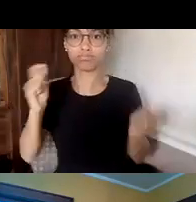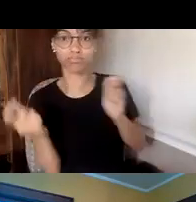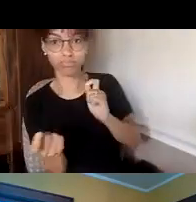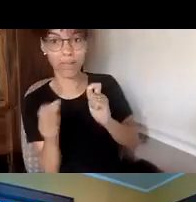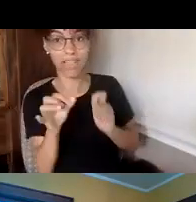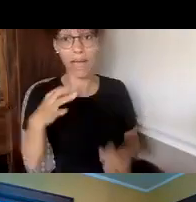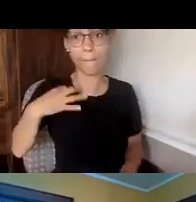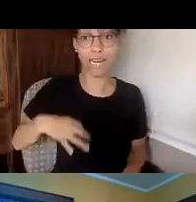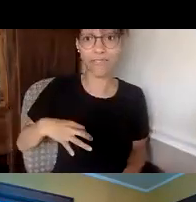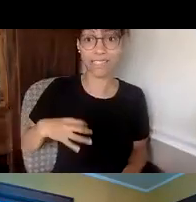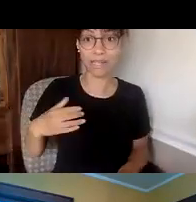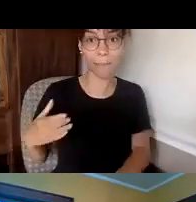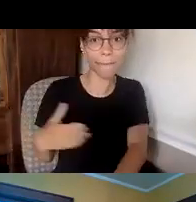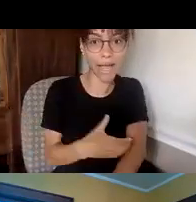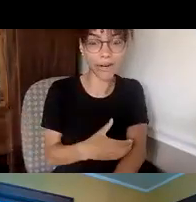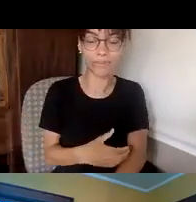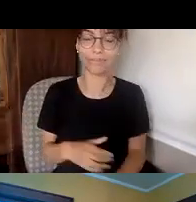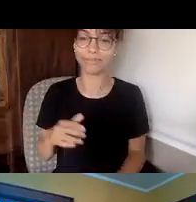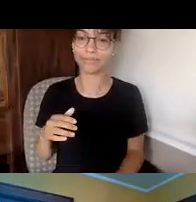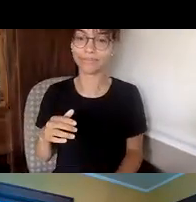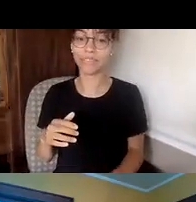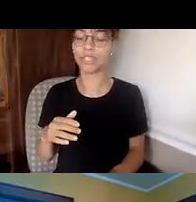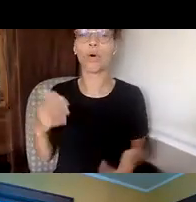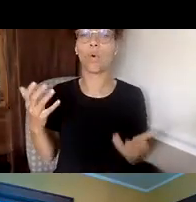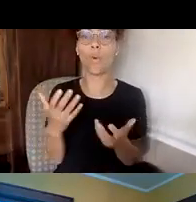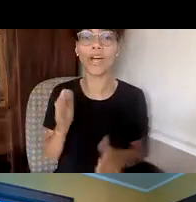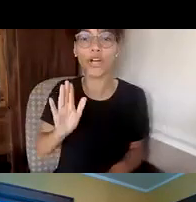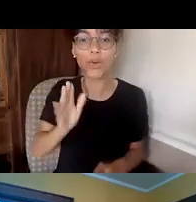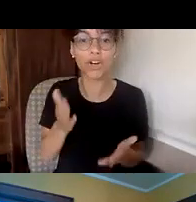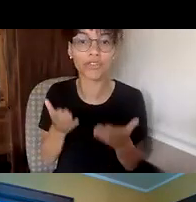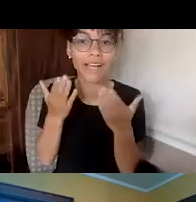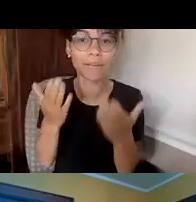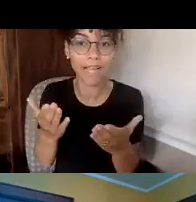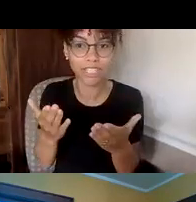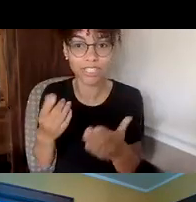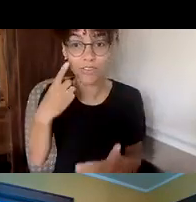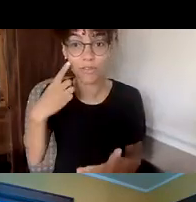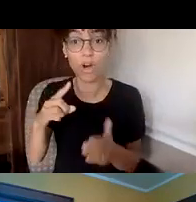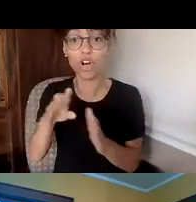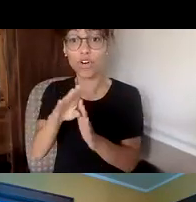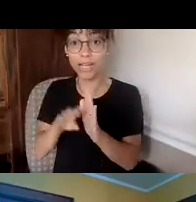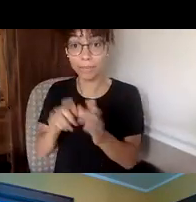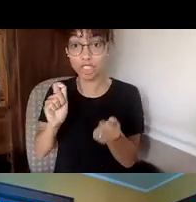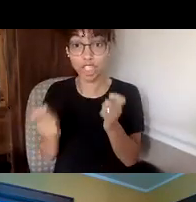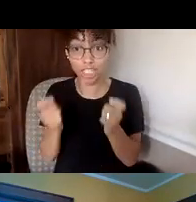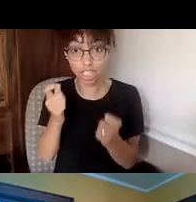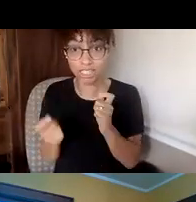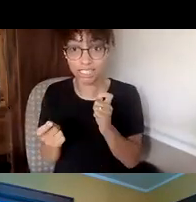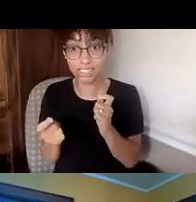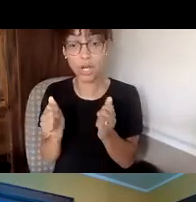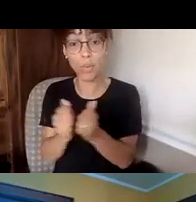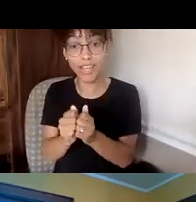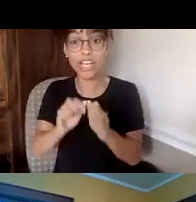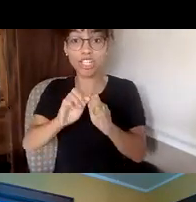So another way of framing that, what would be your recommendations for curriculum changes as it relates to